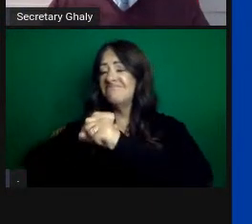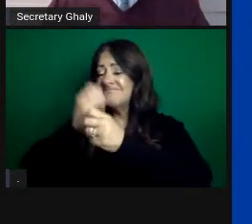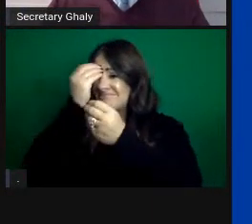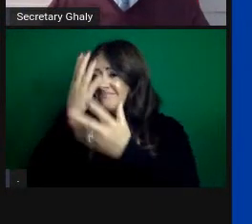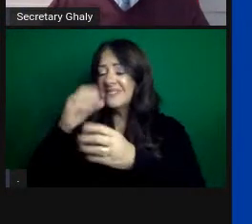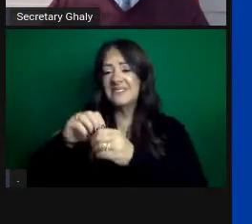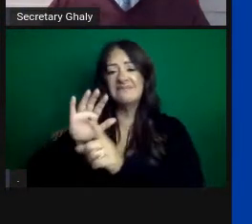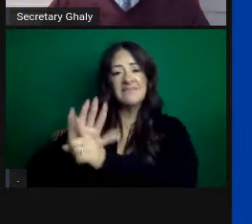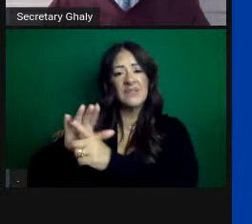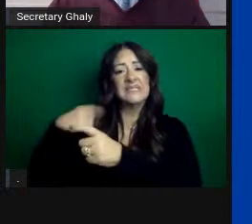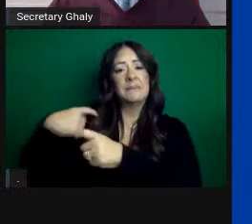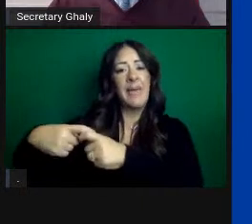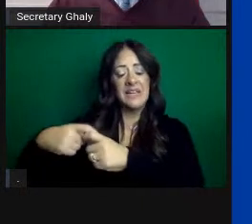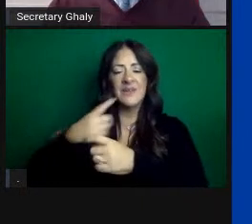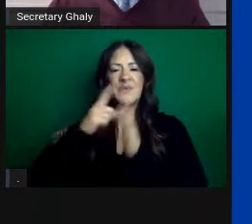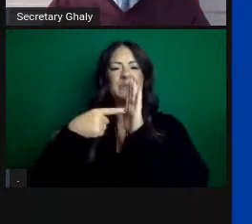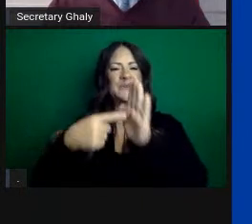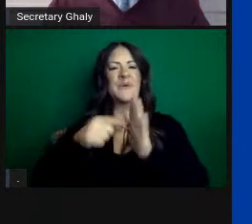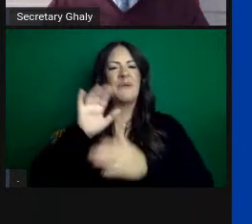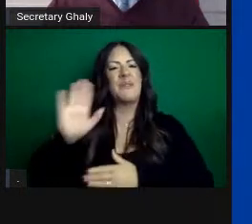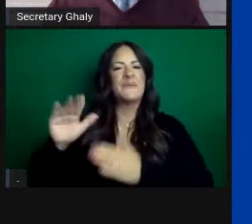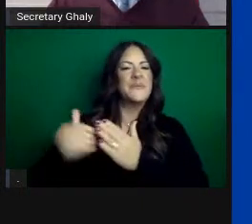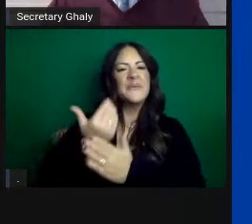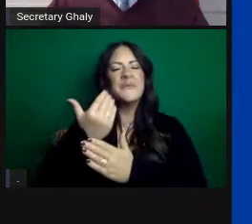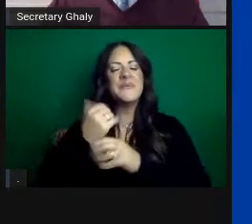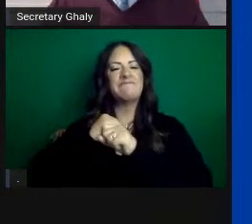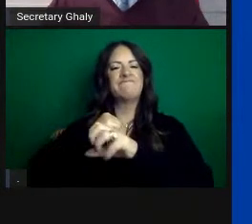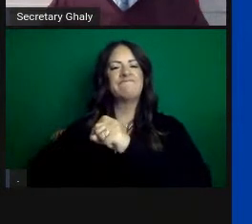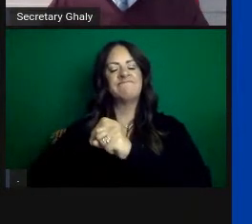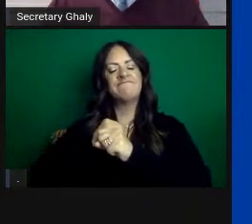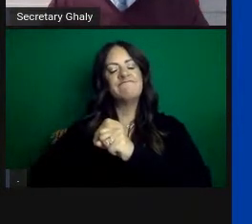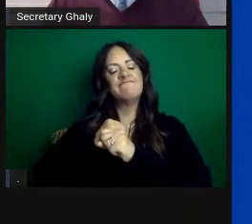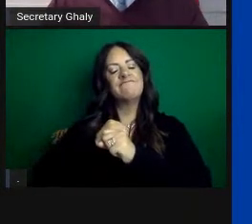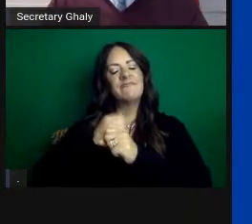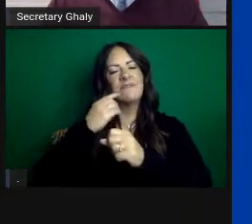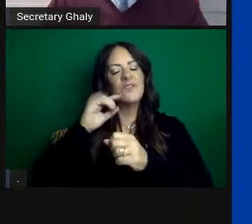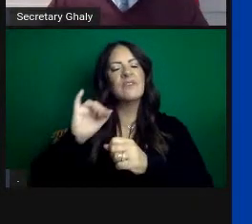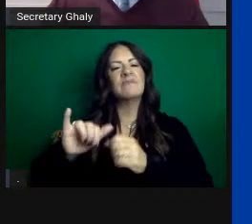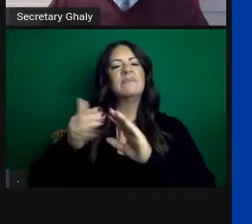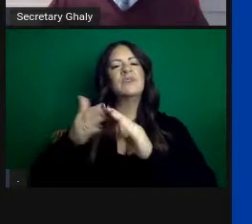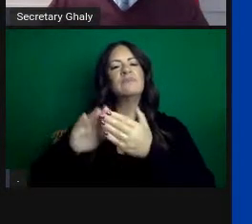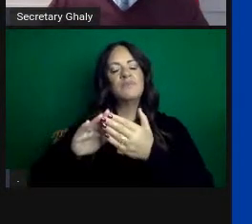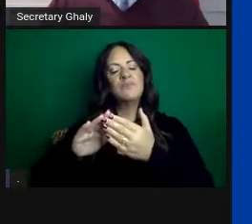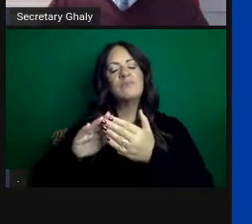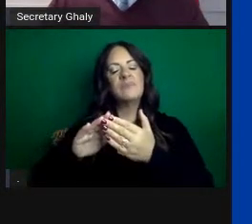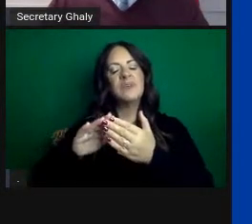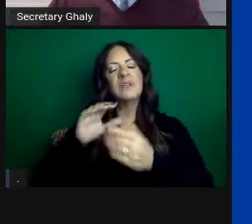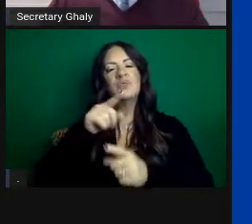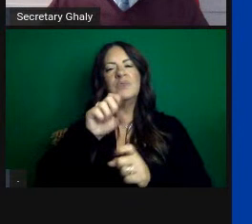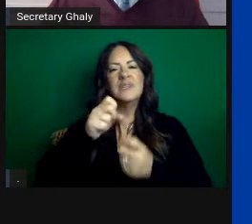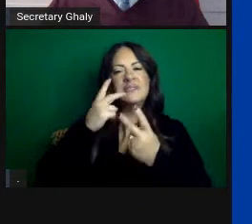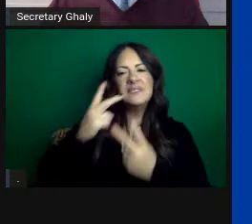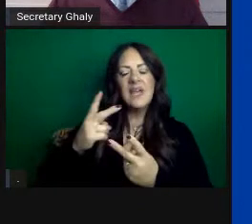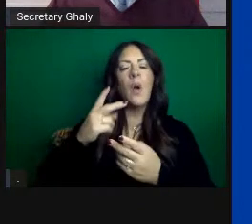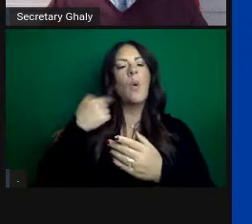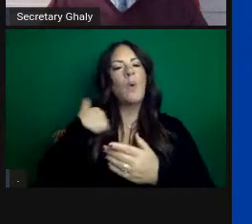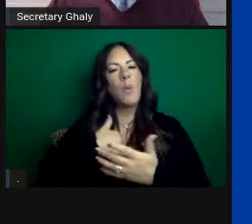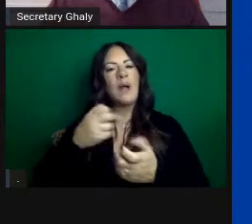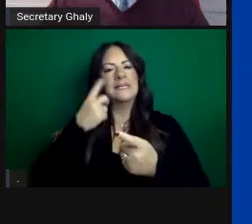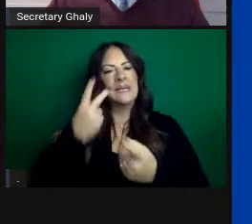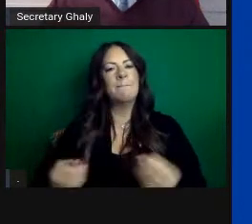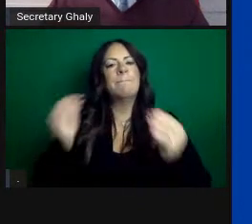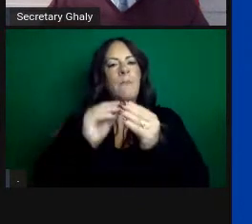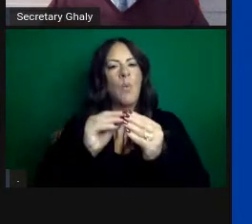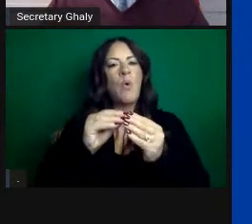in Spanish. I wanted to share it with you now so you can get a bit of a taste of what we should see, not just